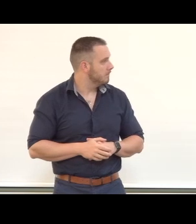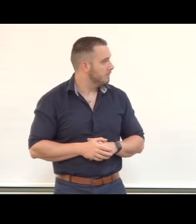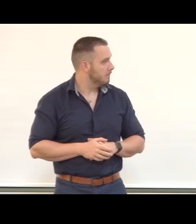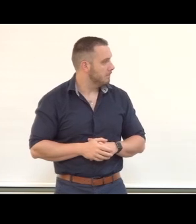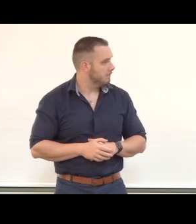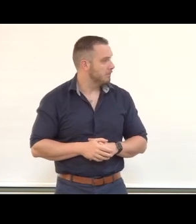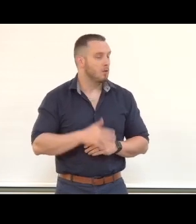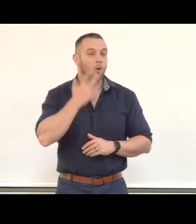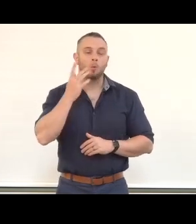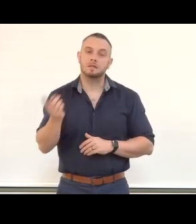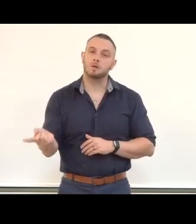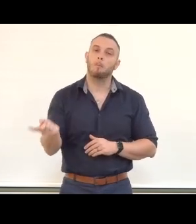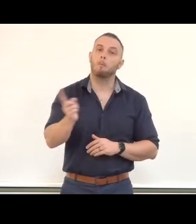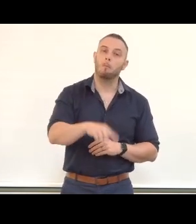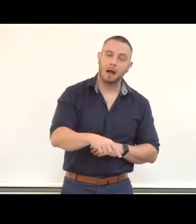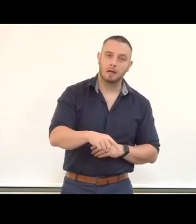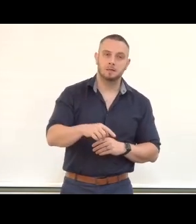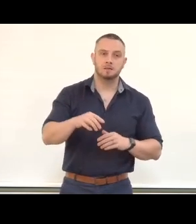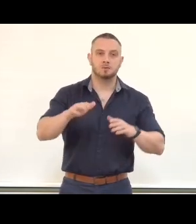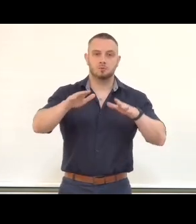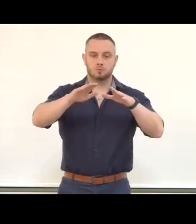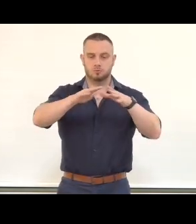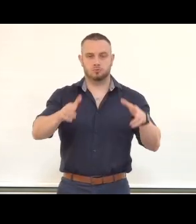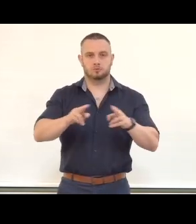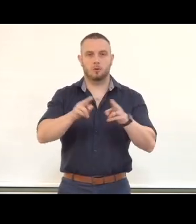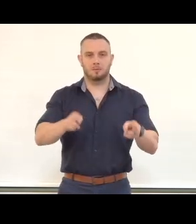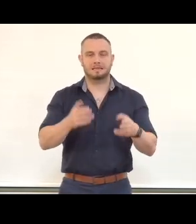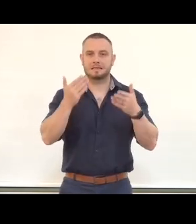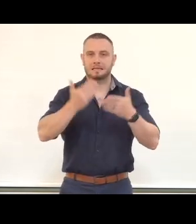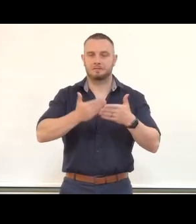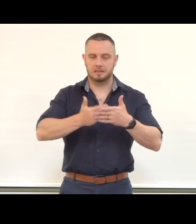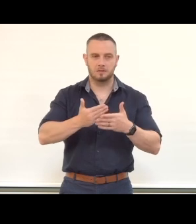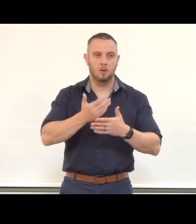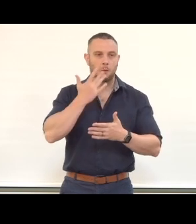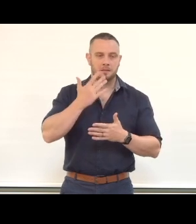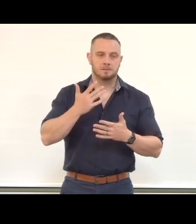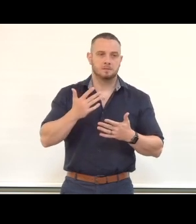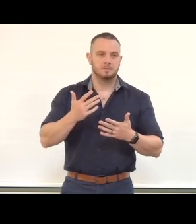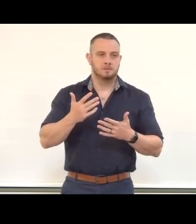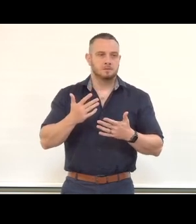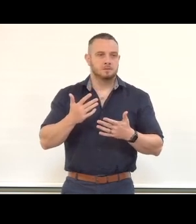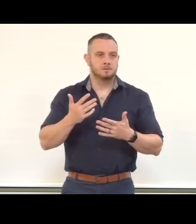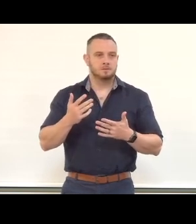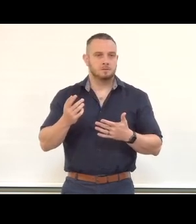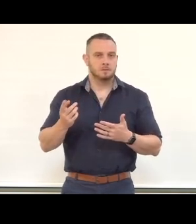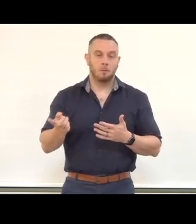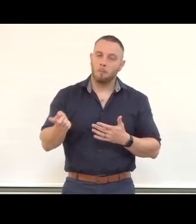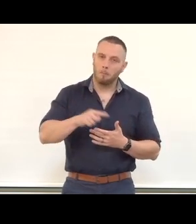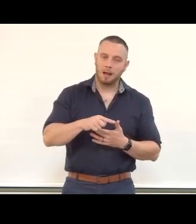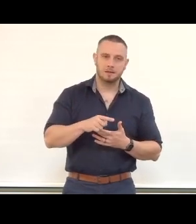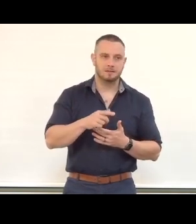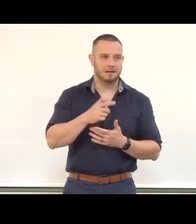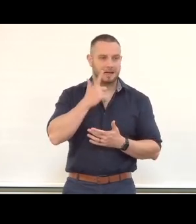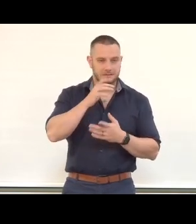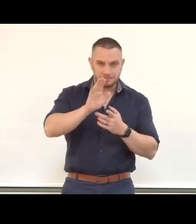Only after they returned to the hab in the evening, like once they reported as we're back at hab, then I could call